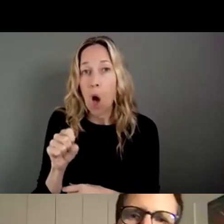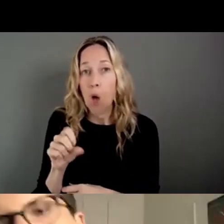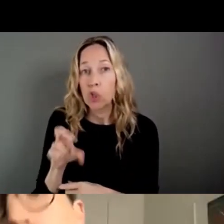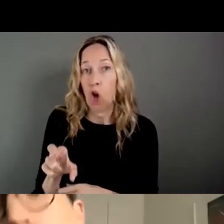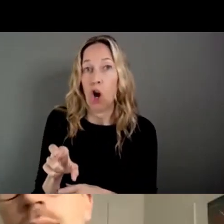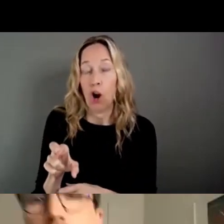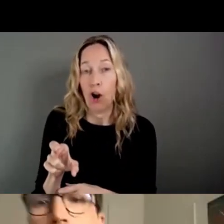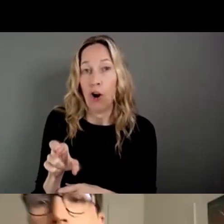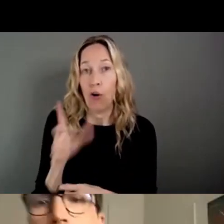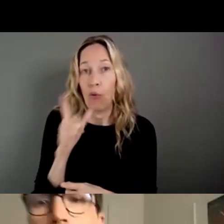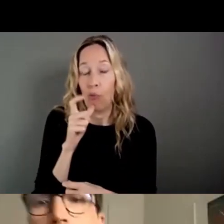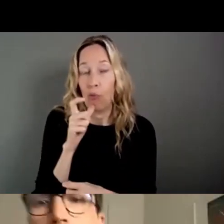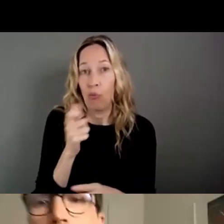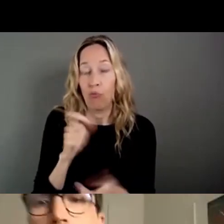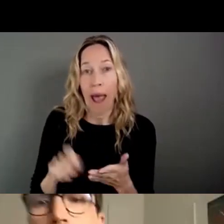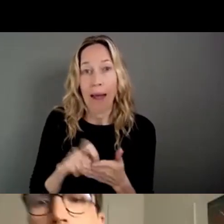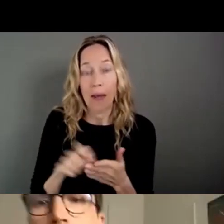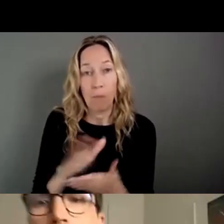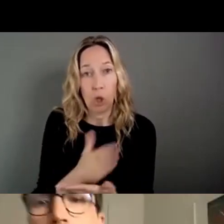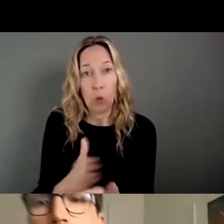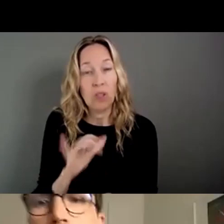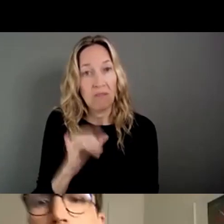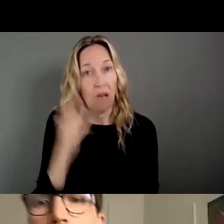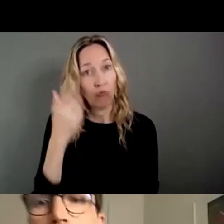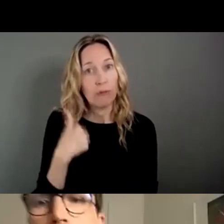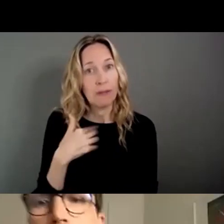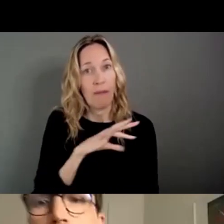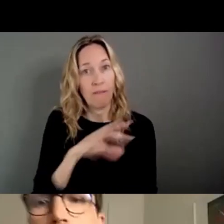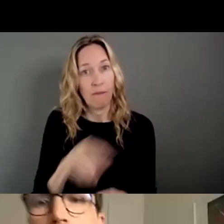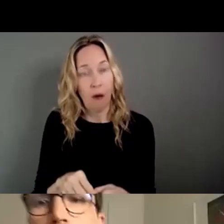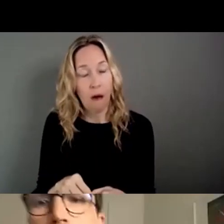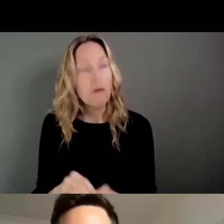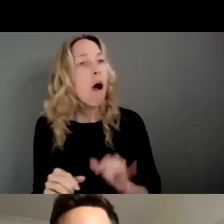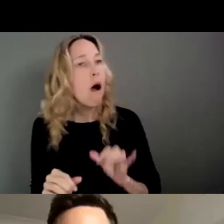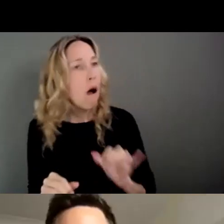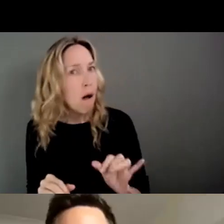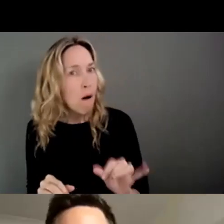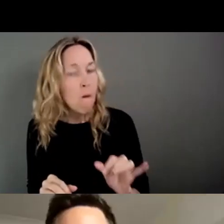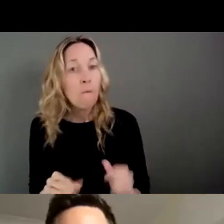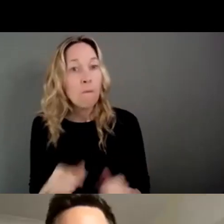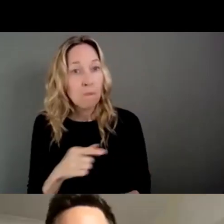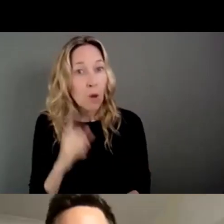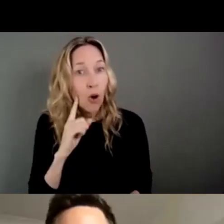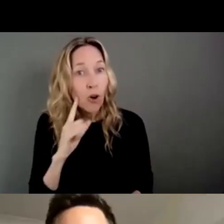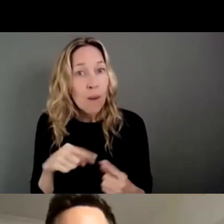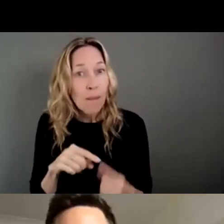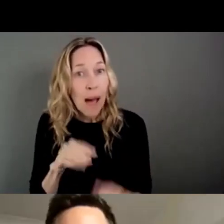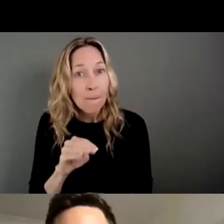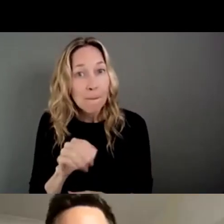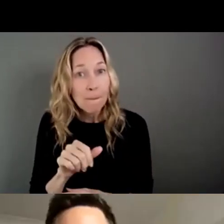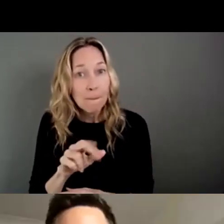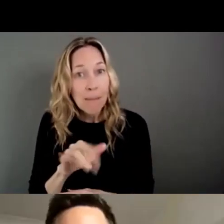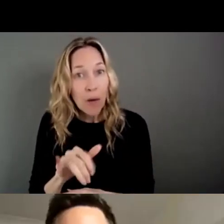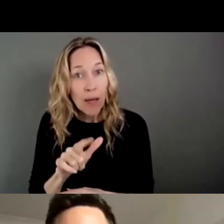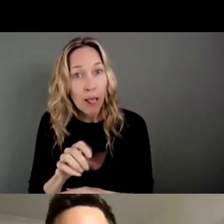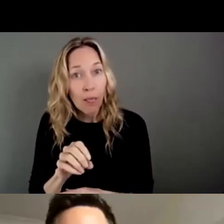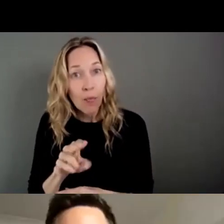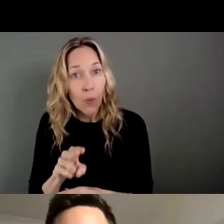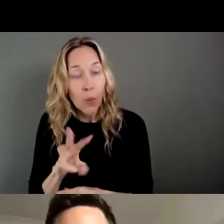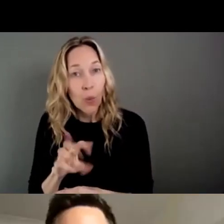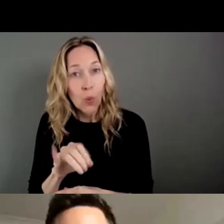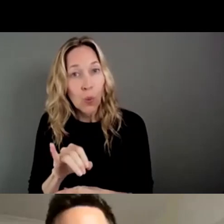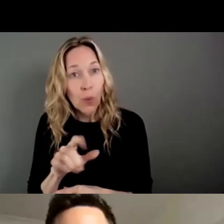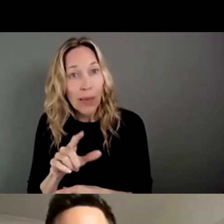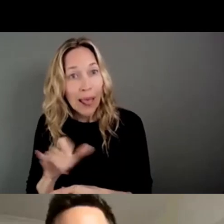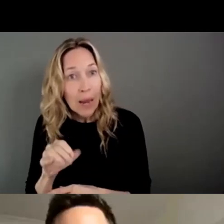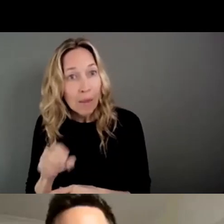theme, and now we're talking about that. And then I can say, well, did you know about Mary Lou Williams, or did you know about this? And so that's kind of what